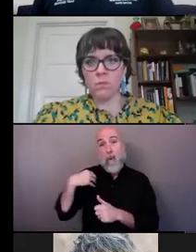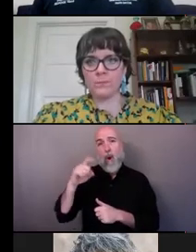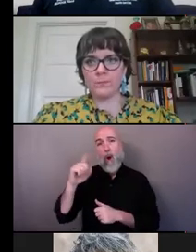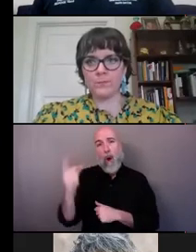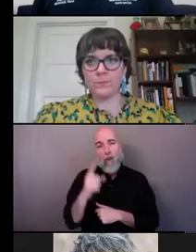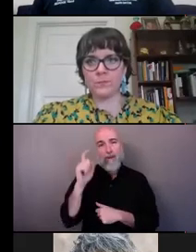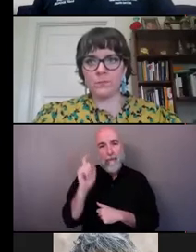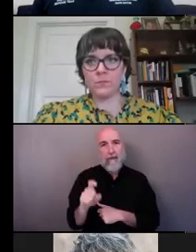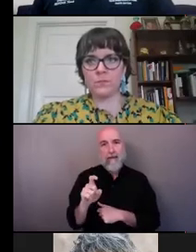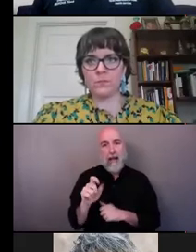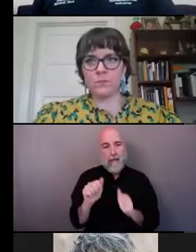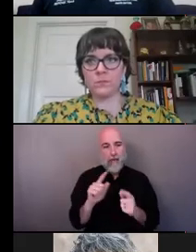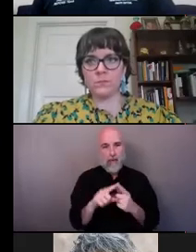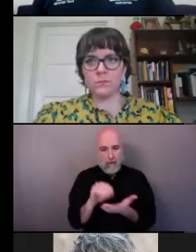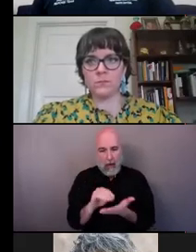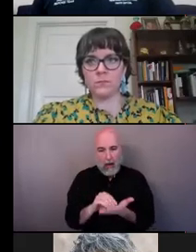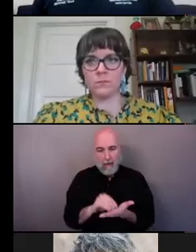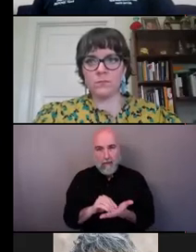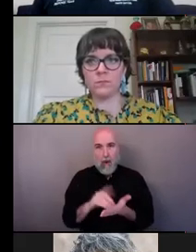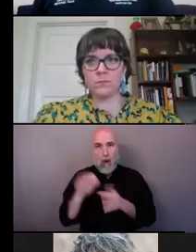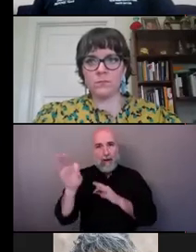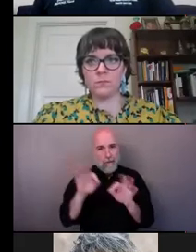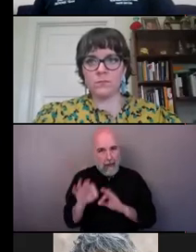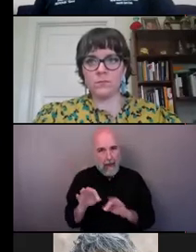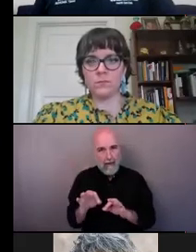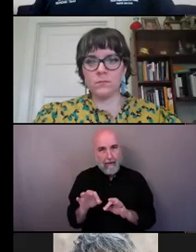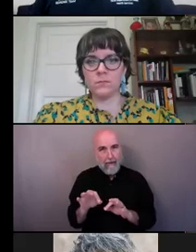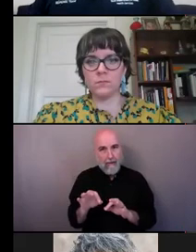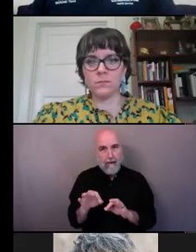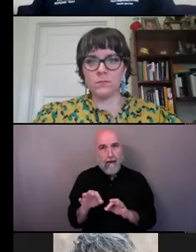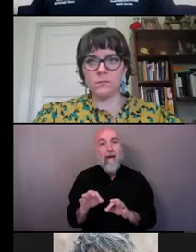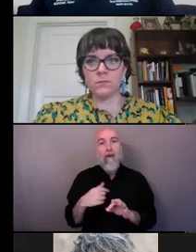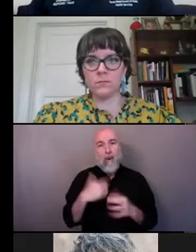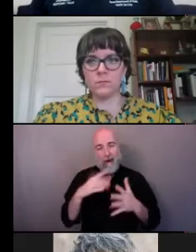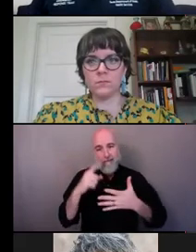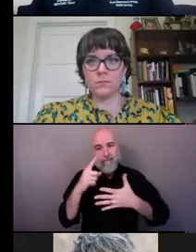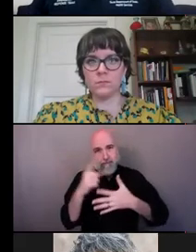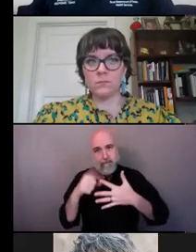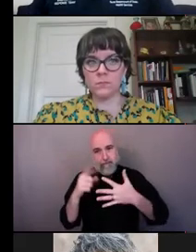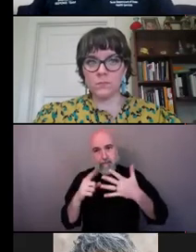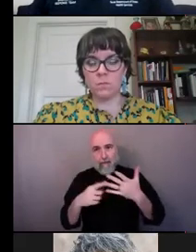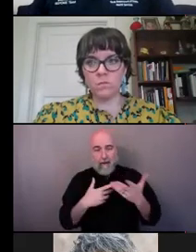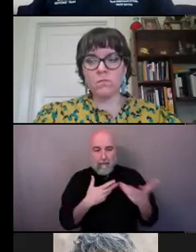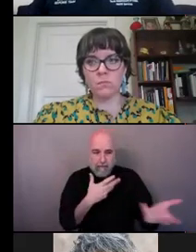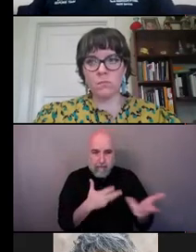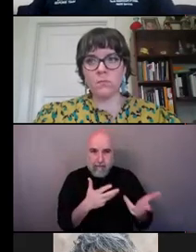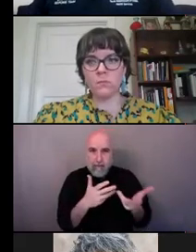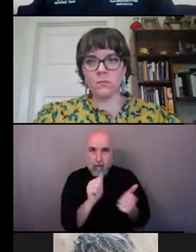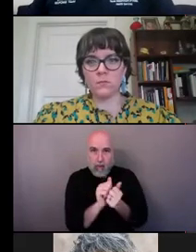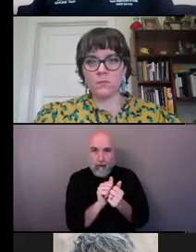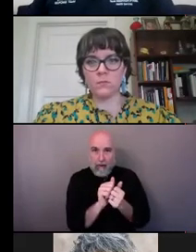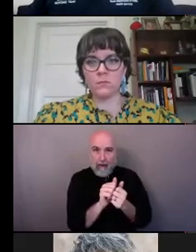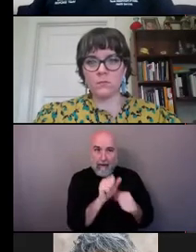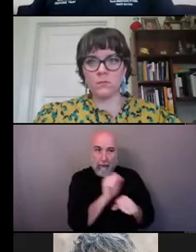to be able to document or explain that they have gone through some kind of interactive process with the